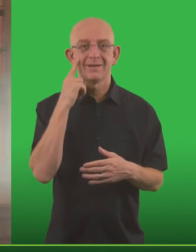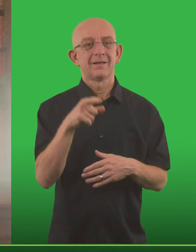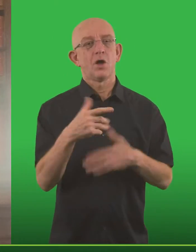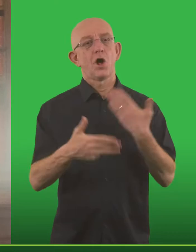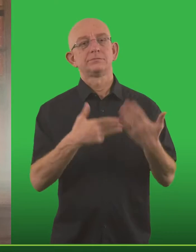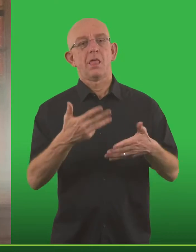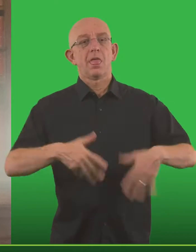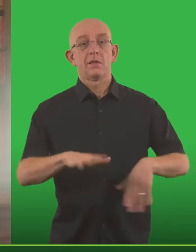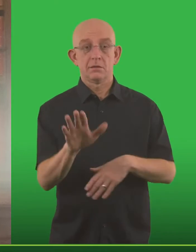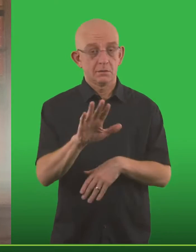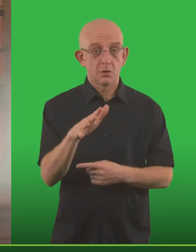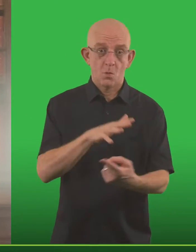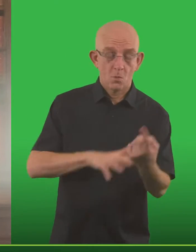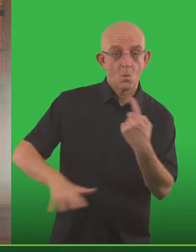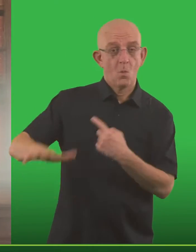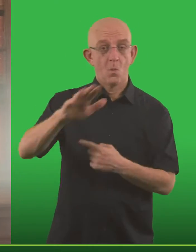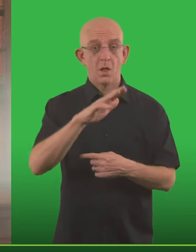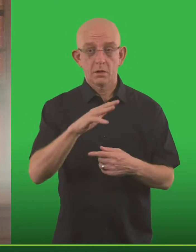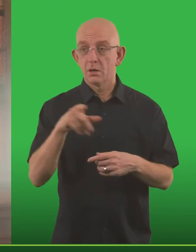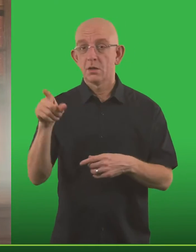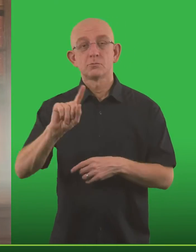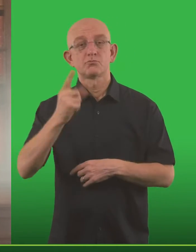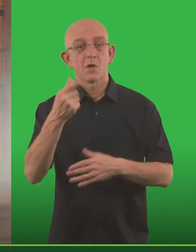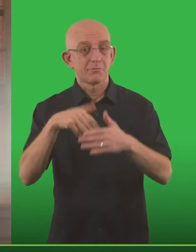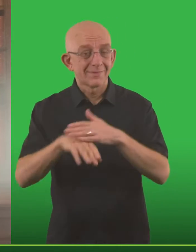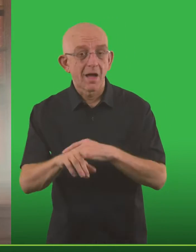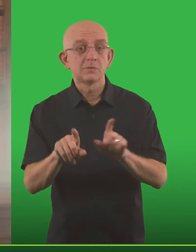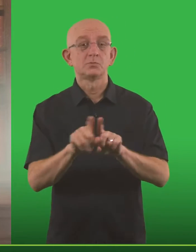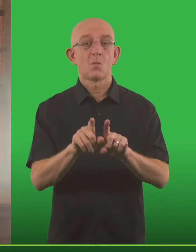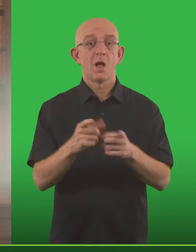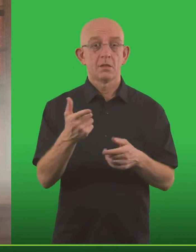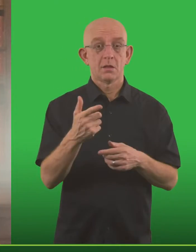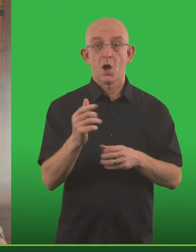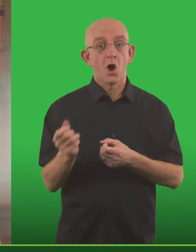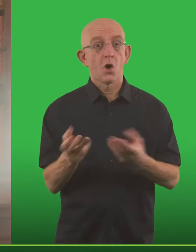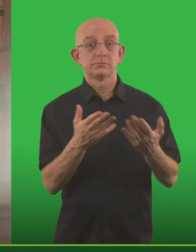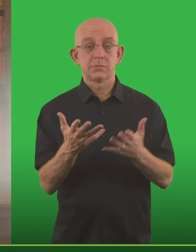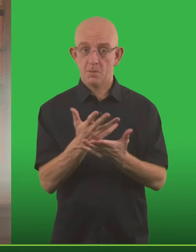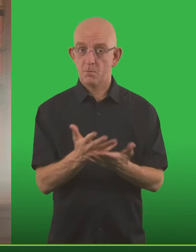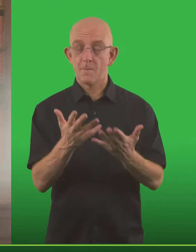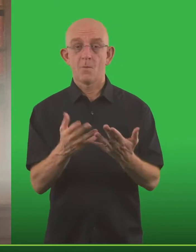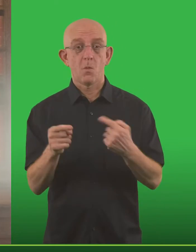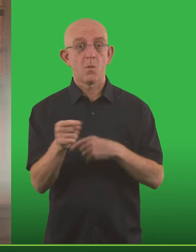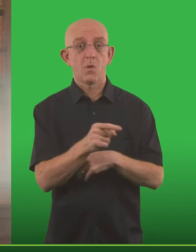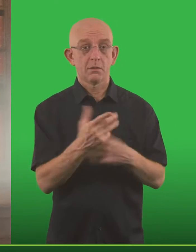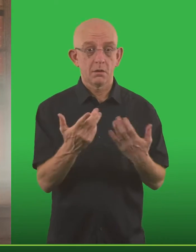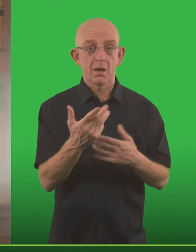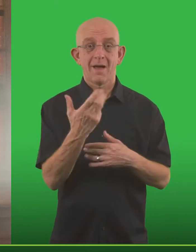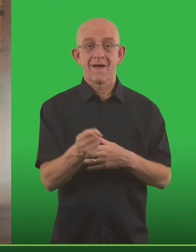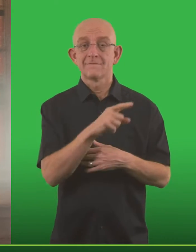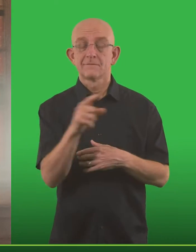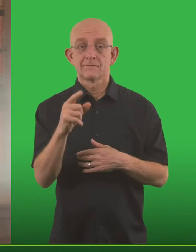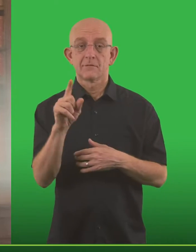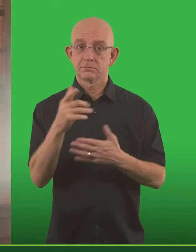ways about that, and that's not just within hospitals. There's pressure within hospitals and within primary care. There is an